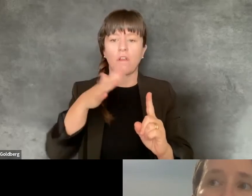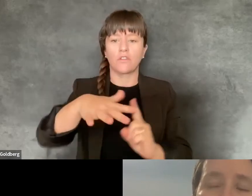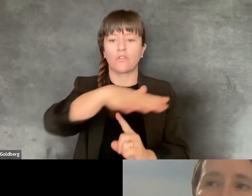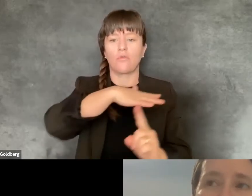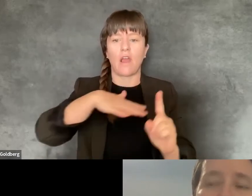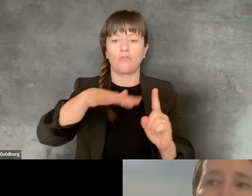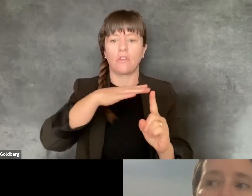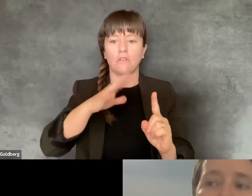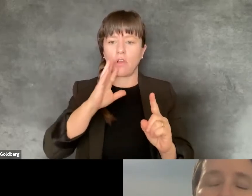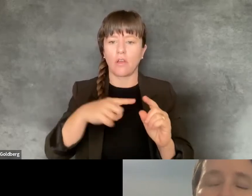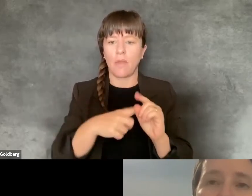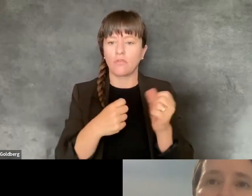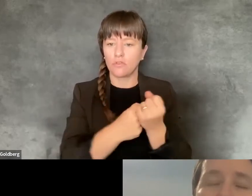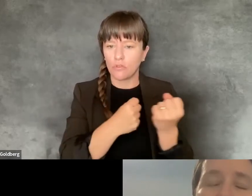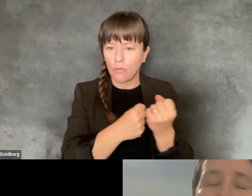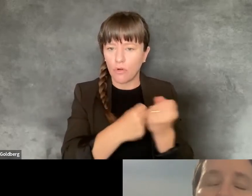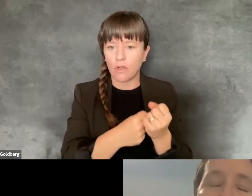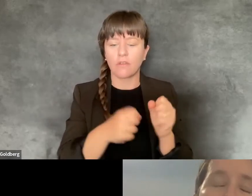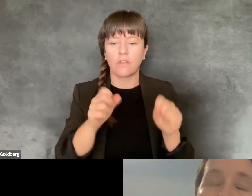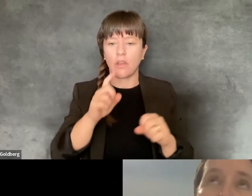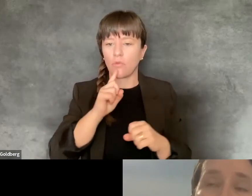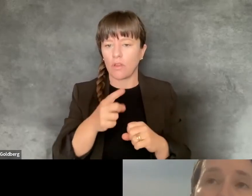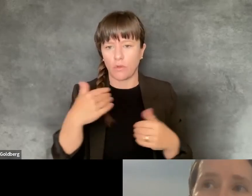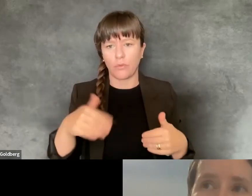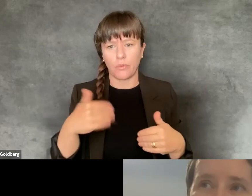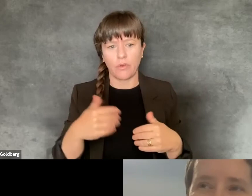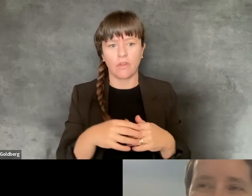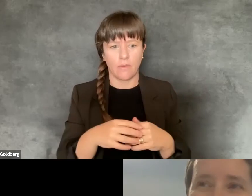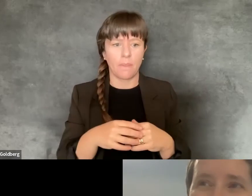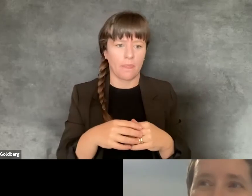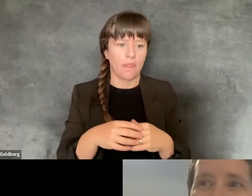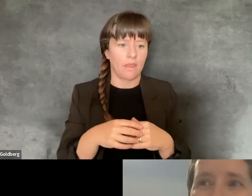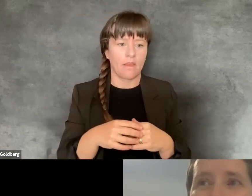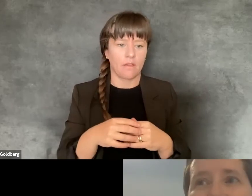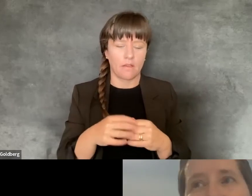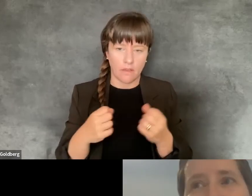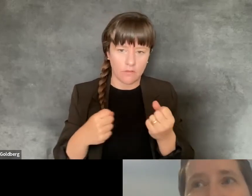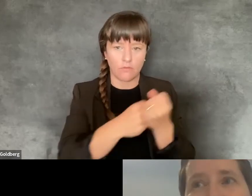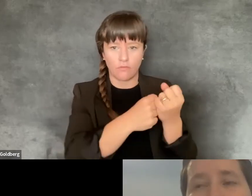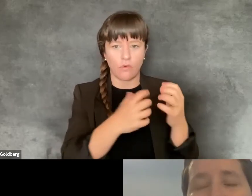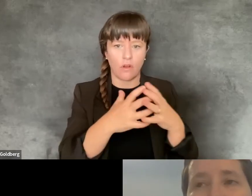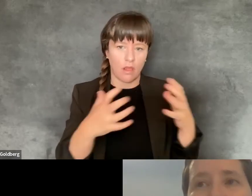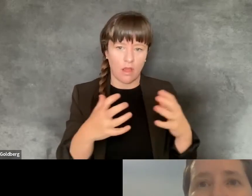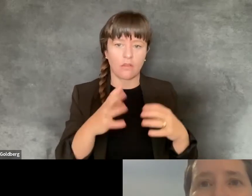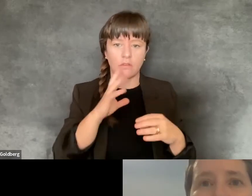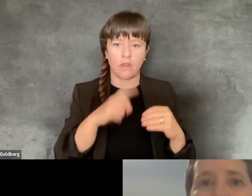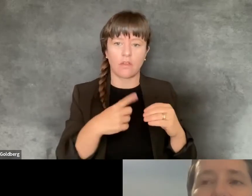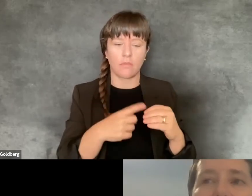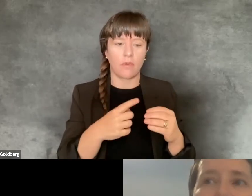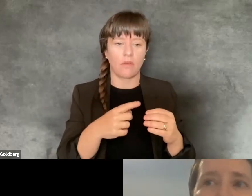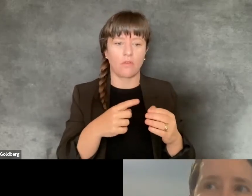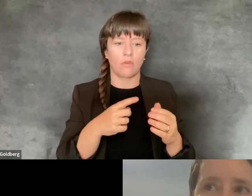of supports can really go very, very far in terms of what they're able to